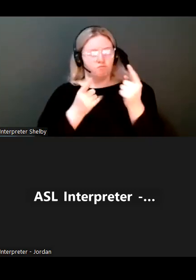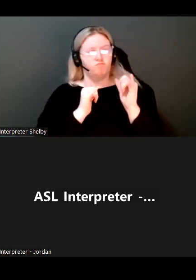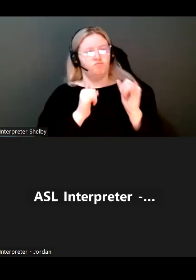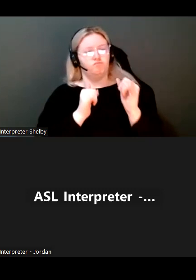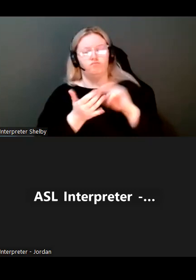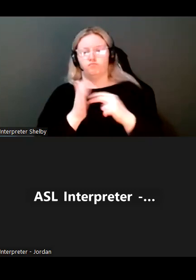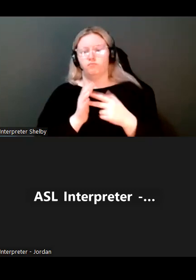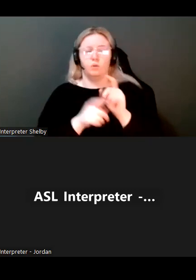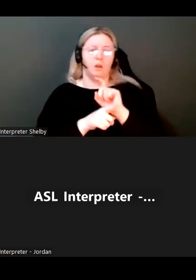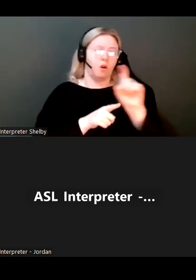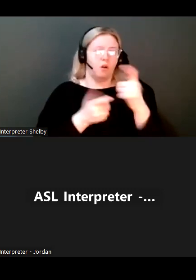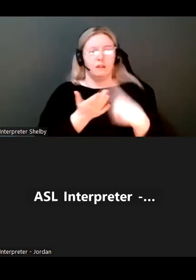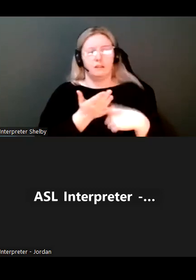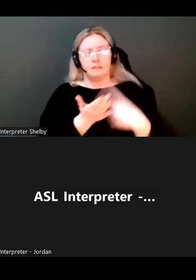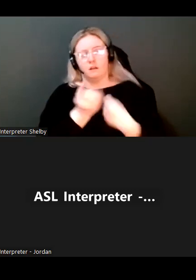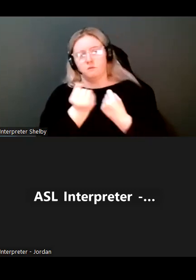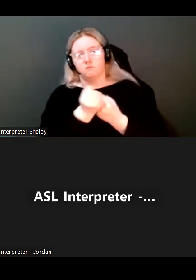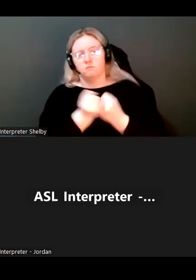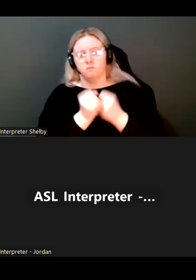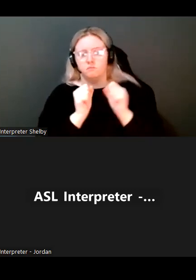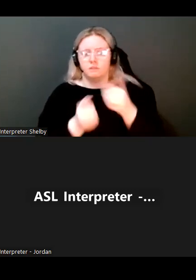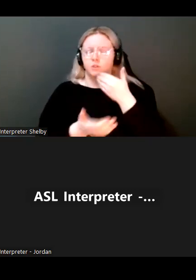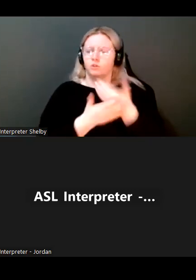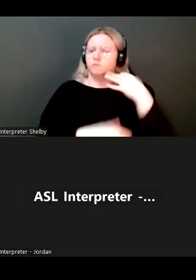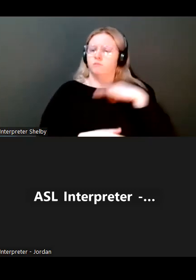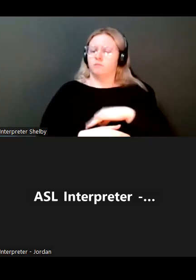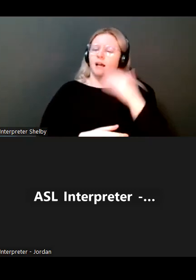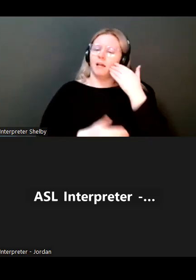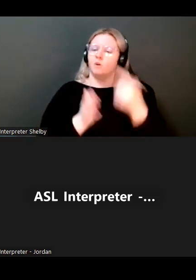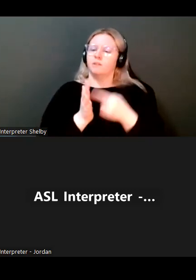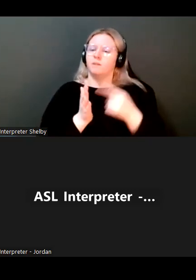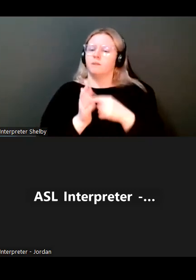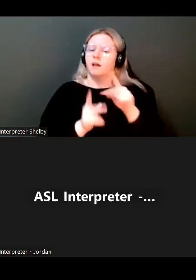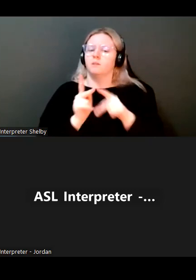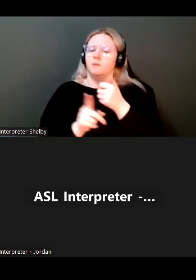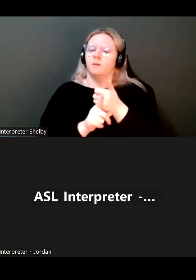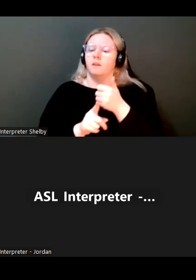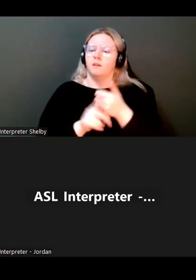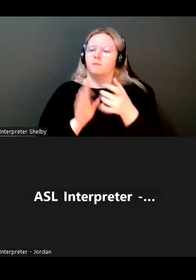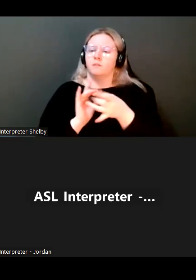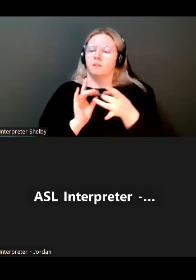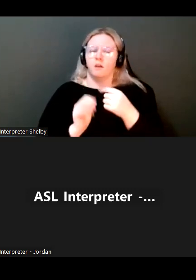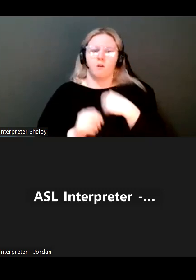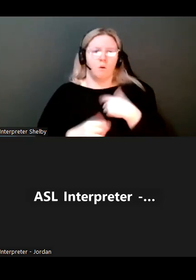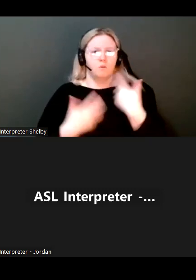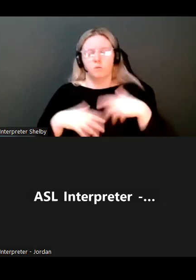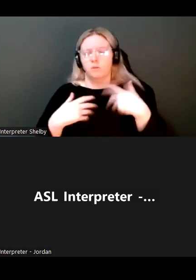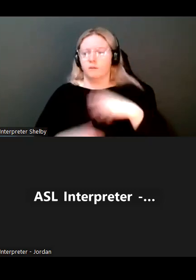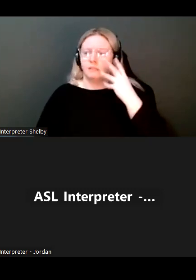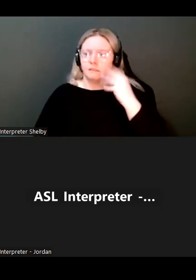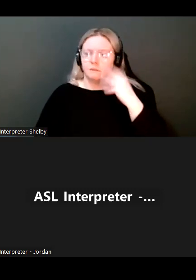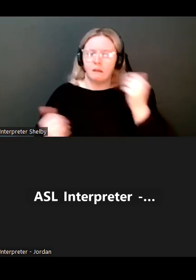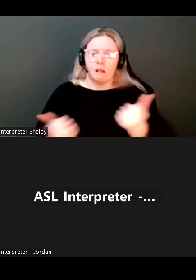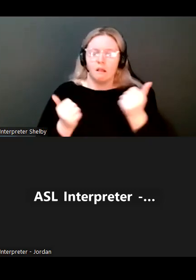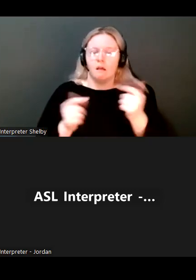supportive. Can be really great when I know sometimes people say, I'm going through a lot, but I don't want to put that on my family